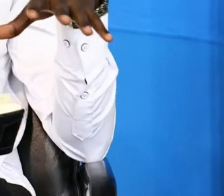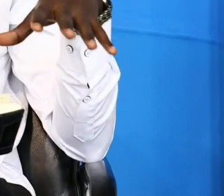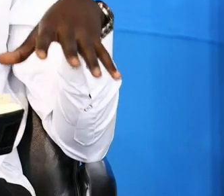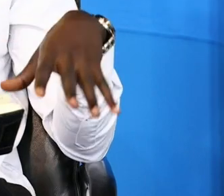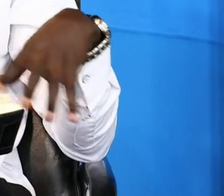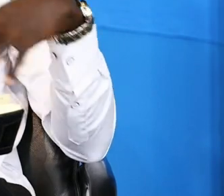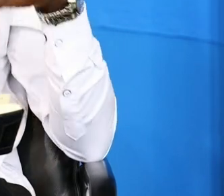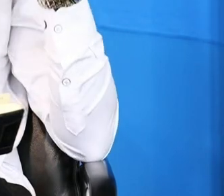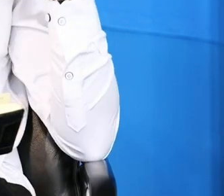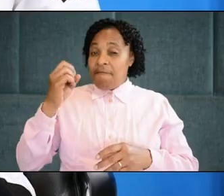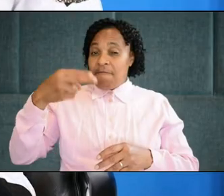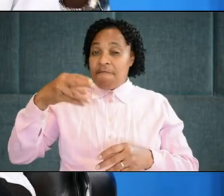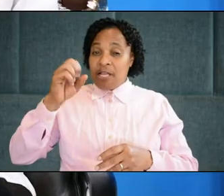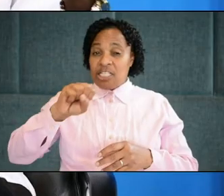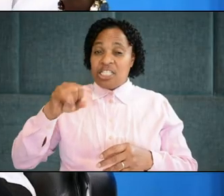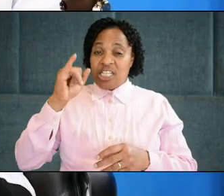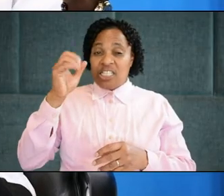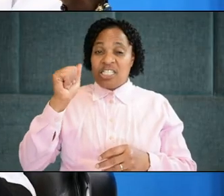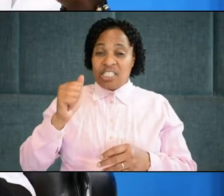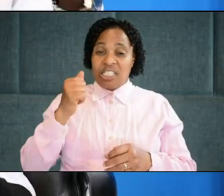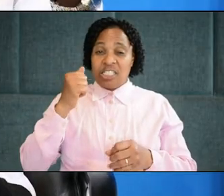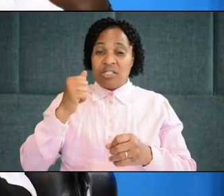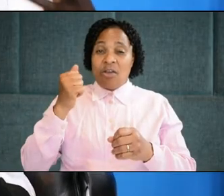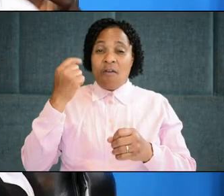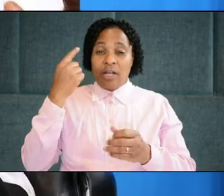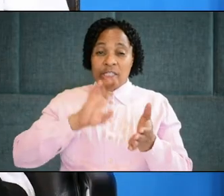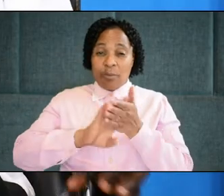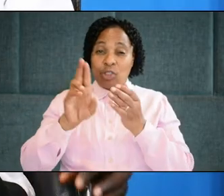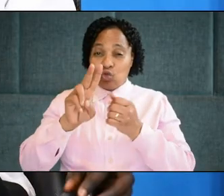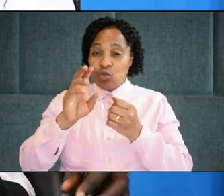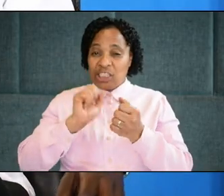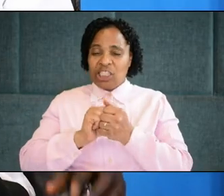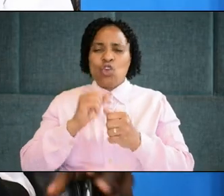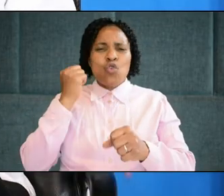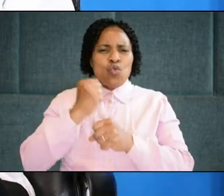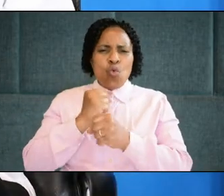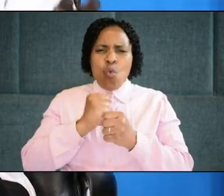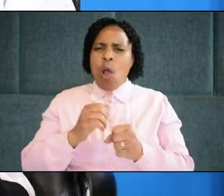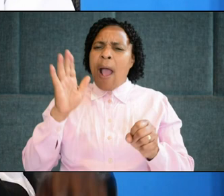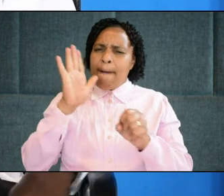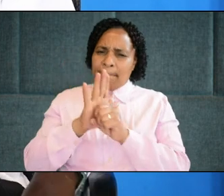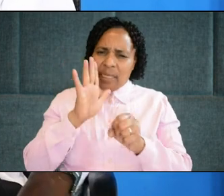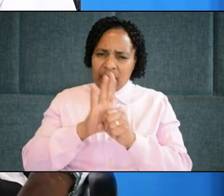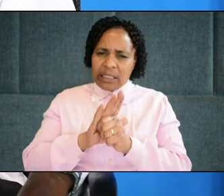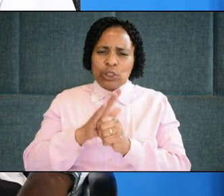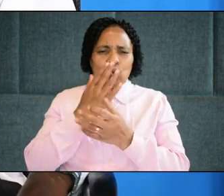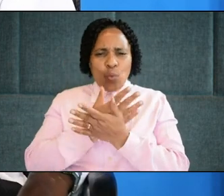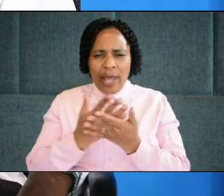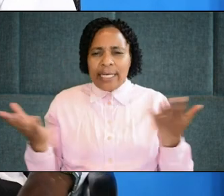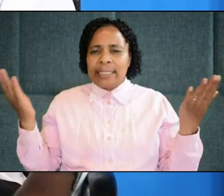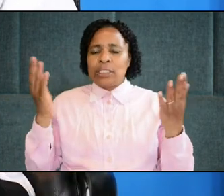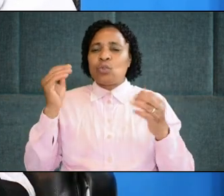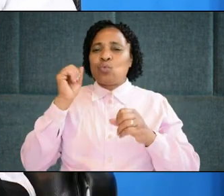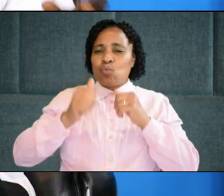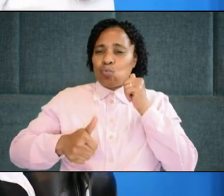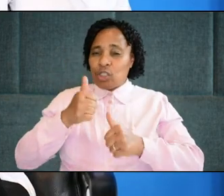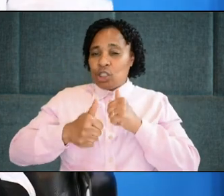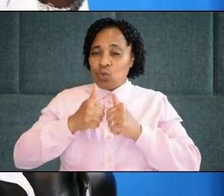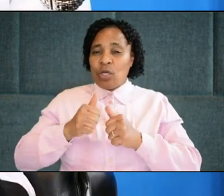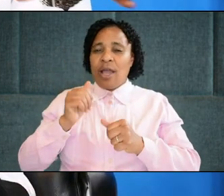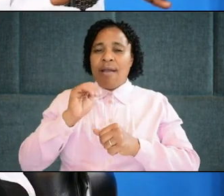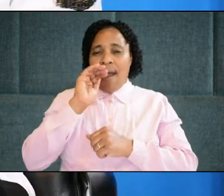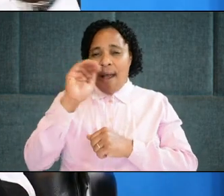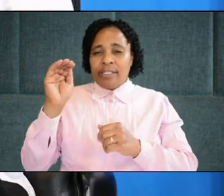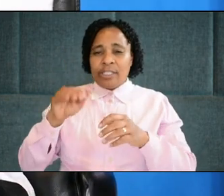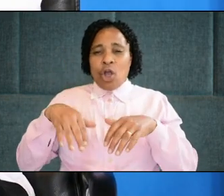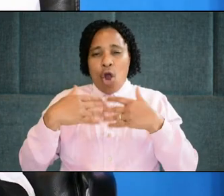says, to do exceedingly abundantly above all that which we can ask for or imagine. I